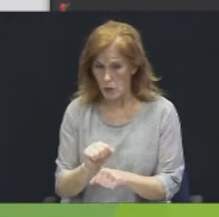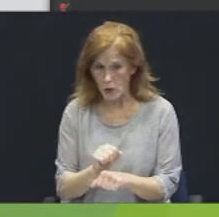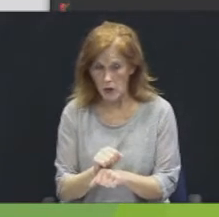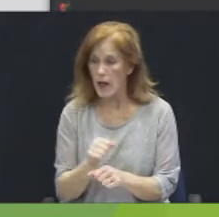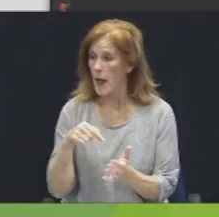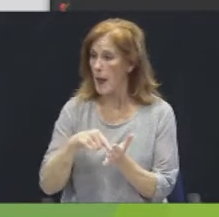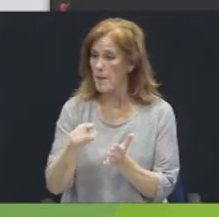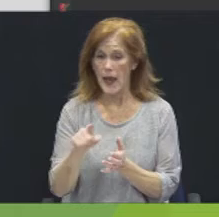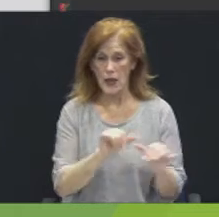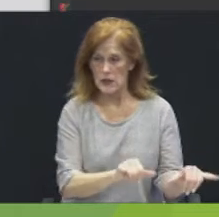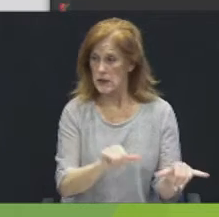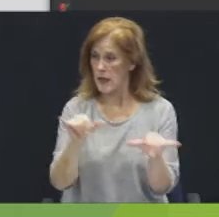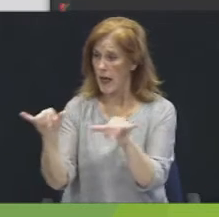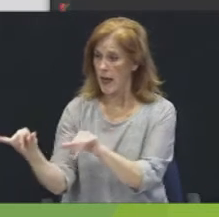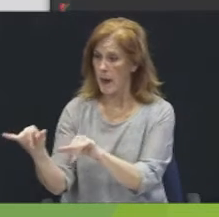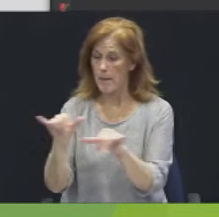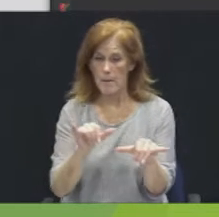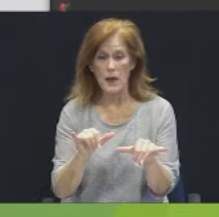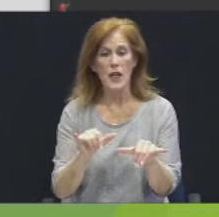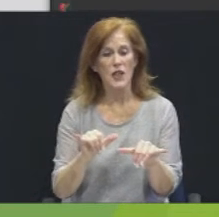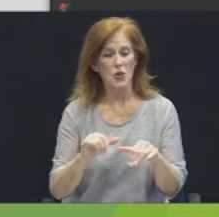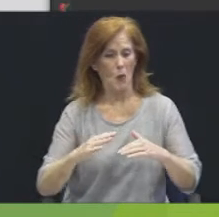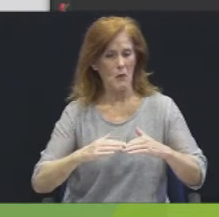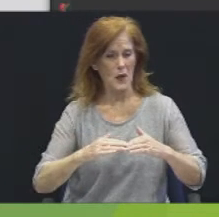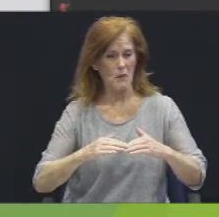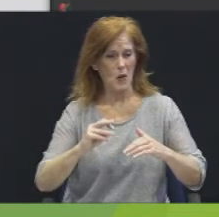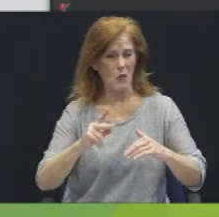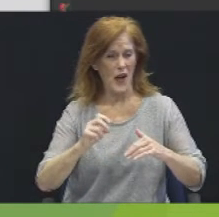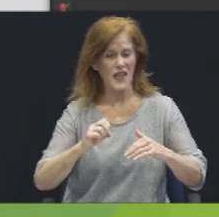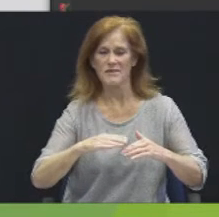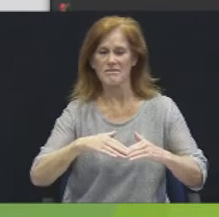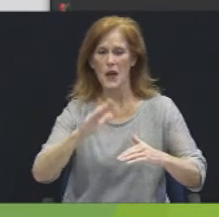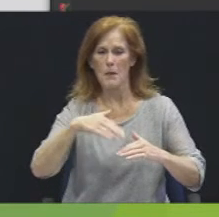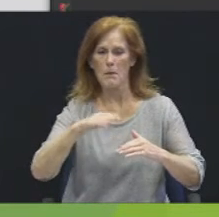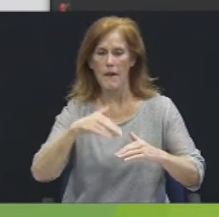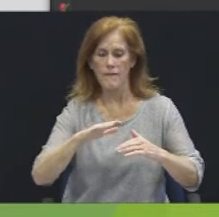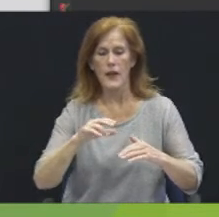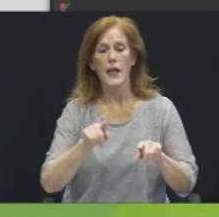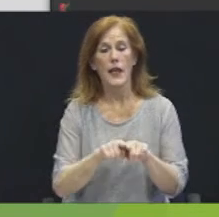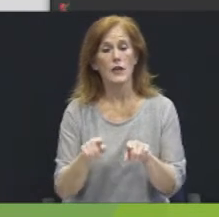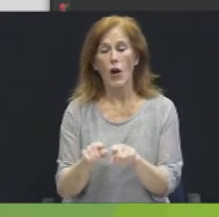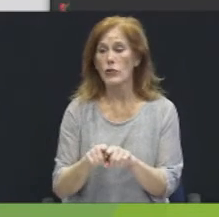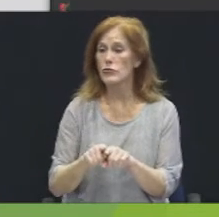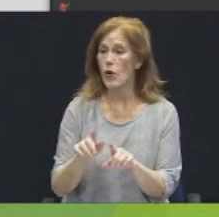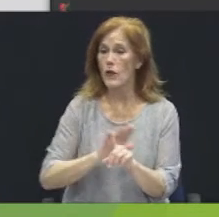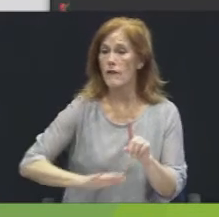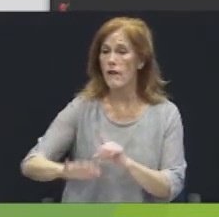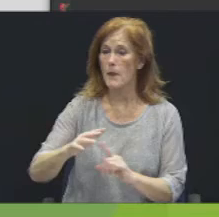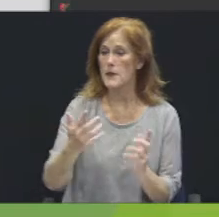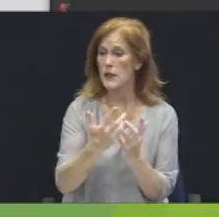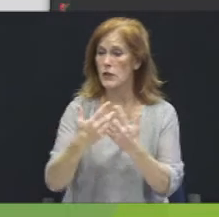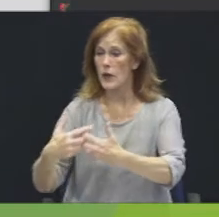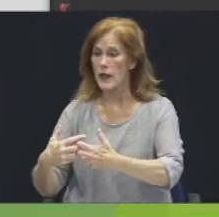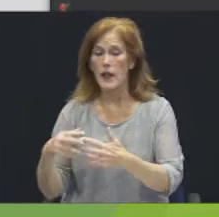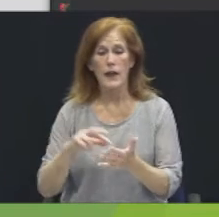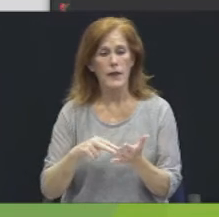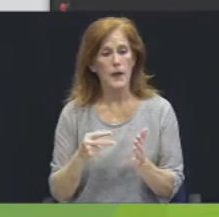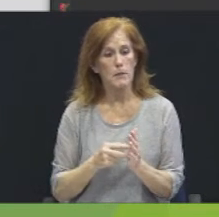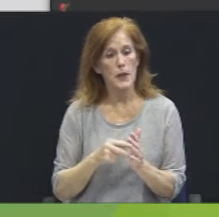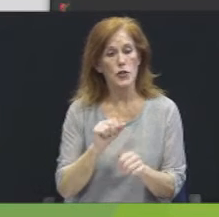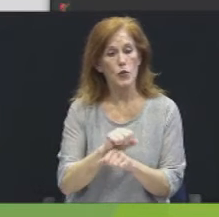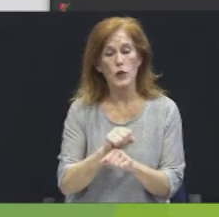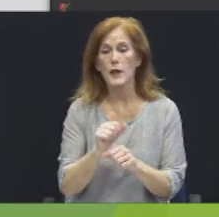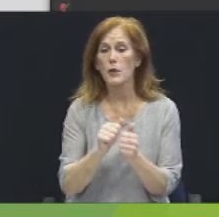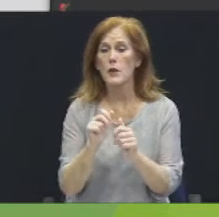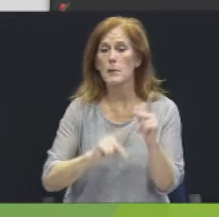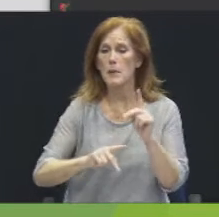a competitive wage, so above minimum wage, and it's in an integrated setting. So you're working with individuals with